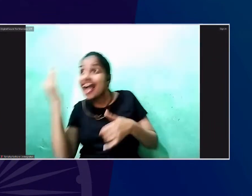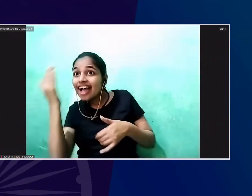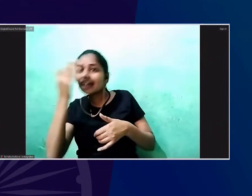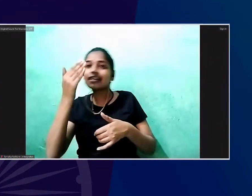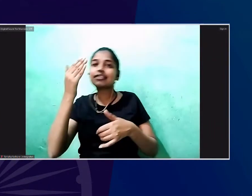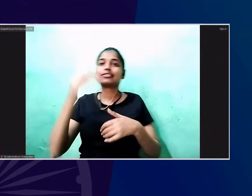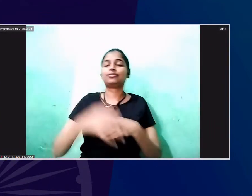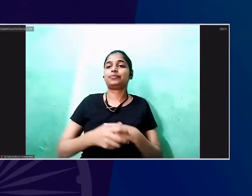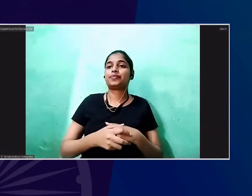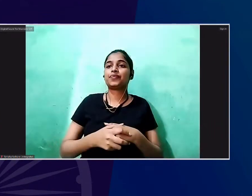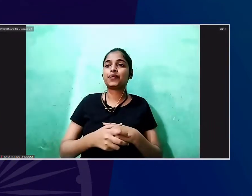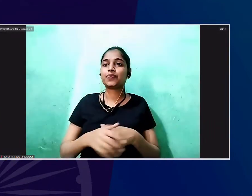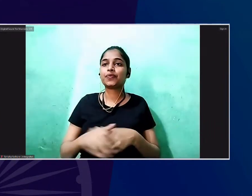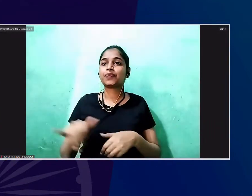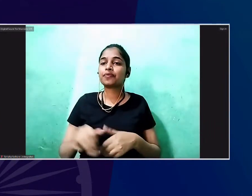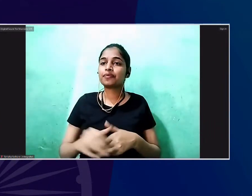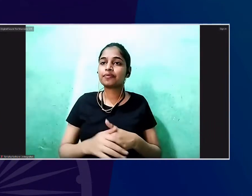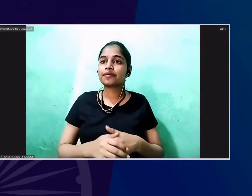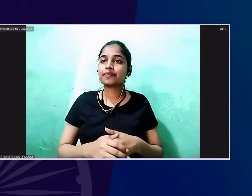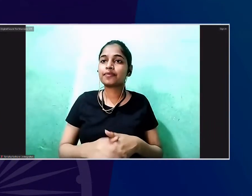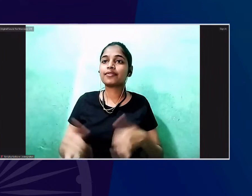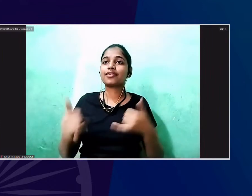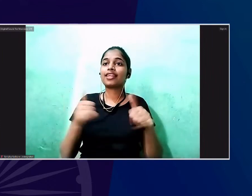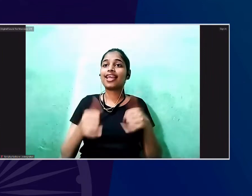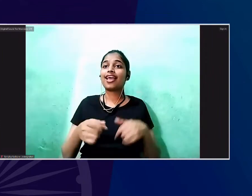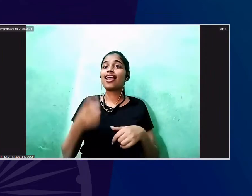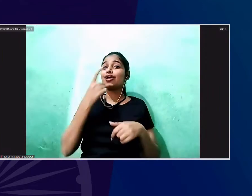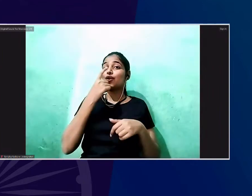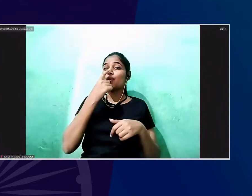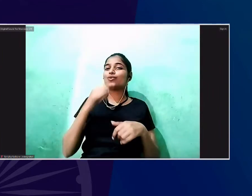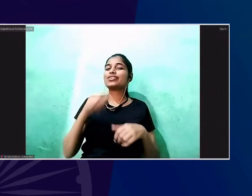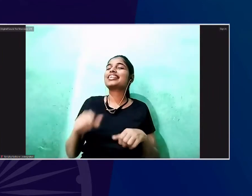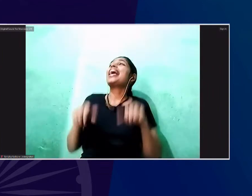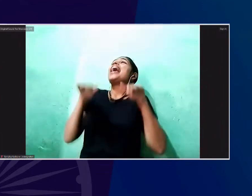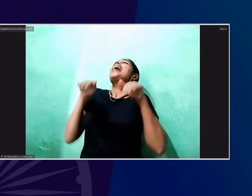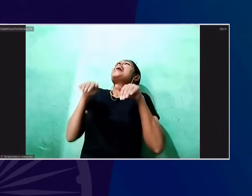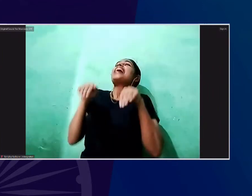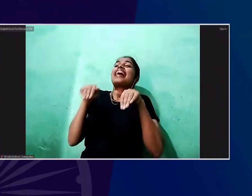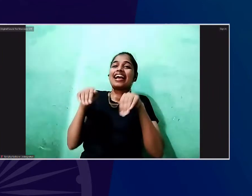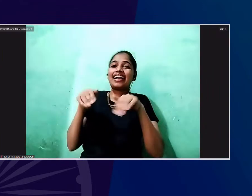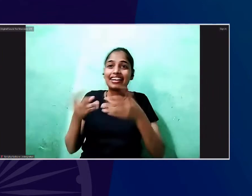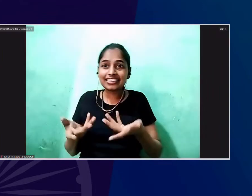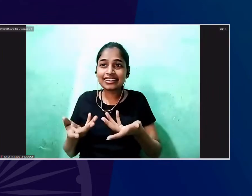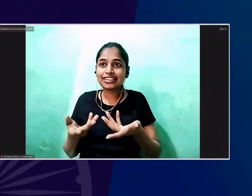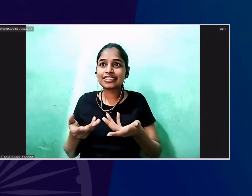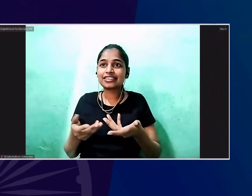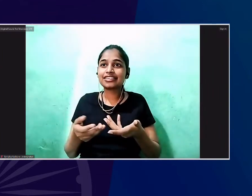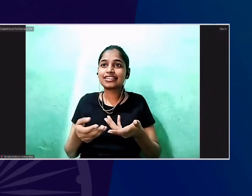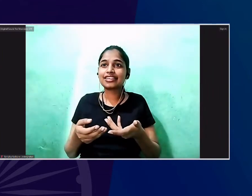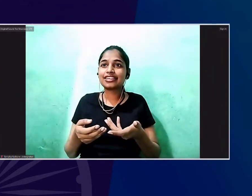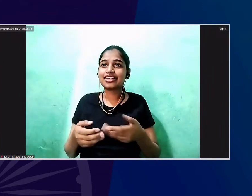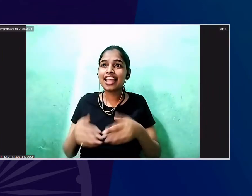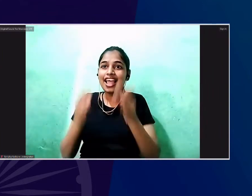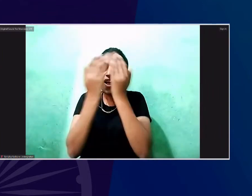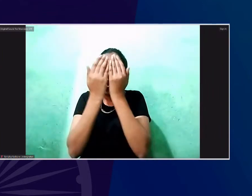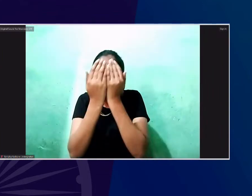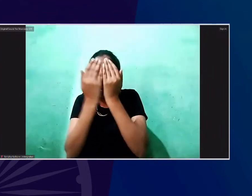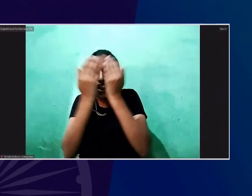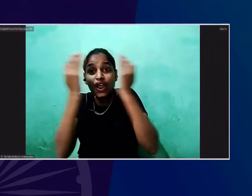this or with his nose like this, or he used to look from the